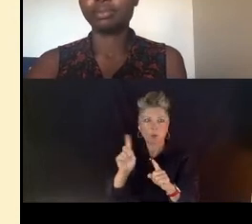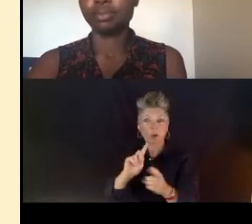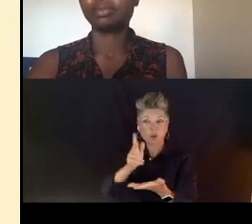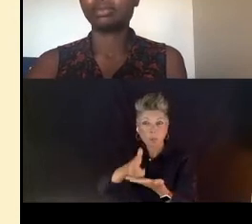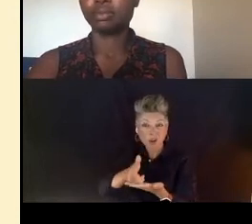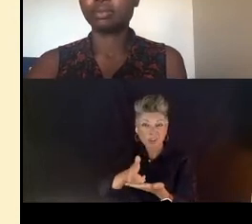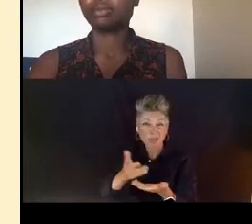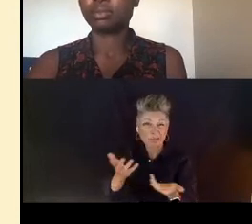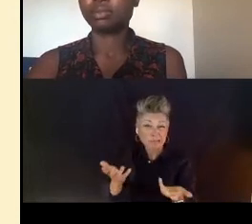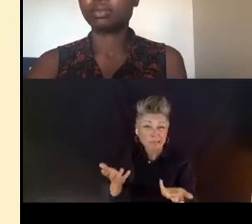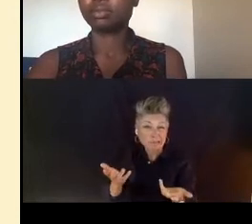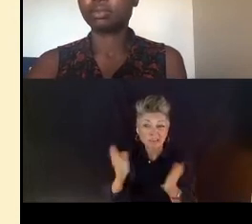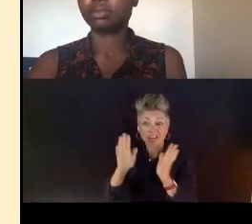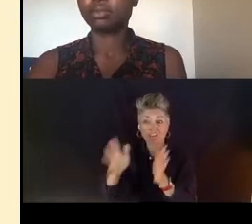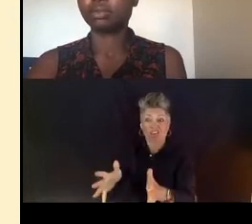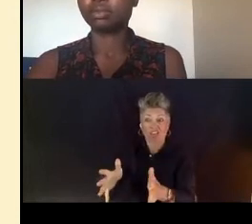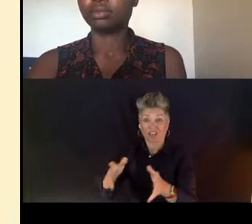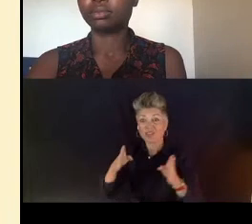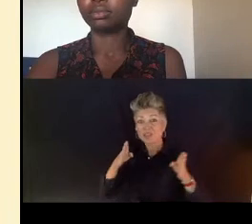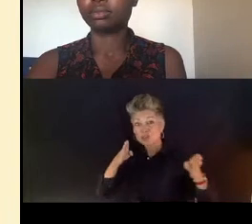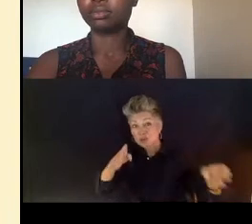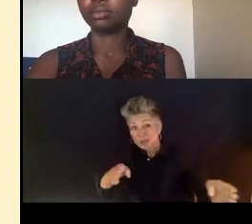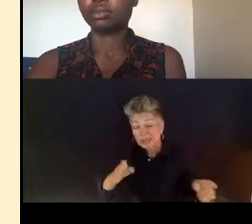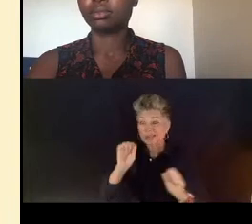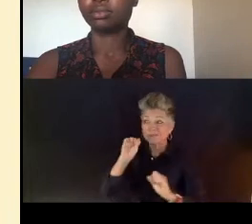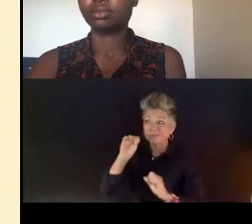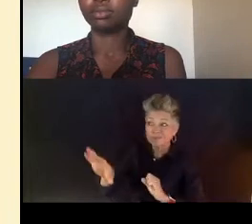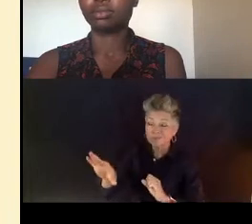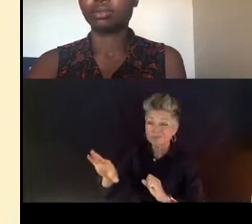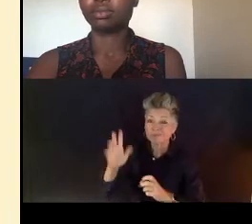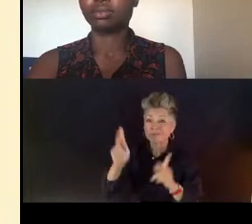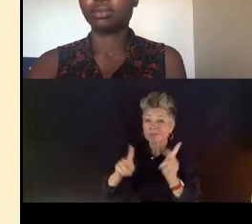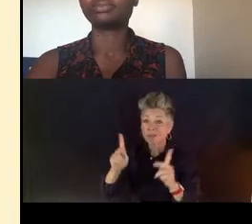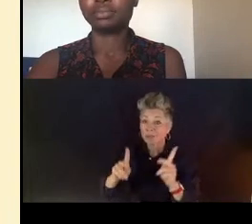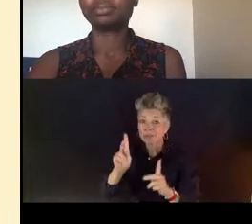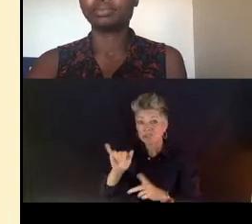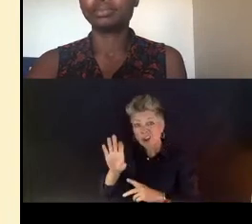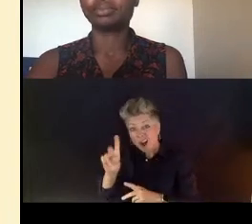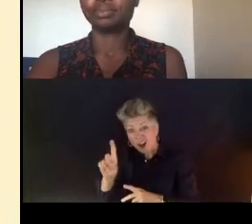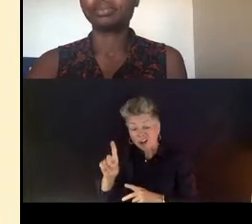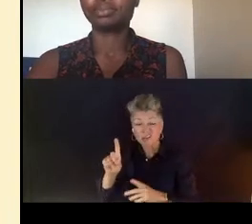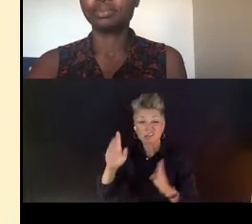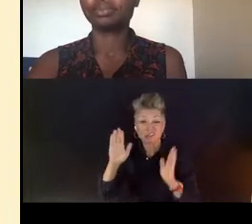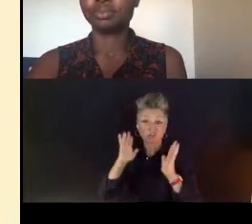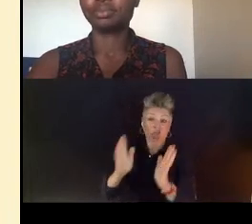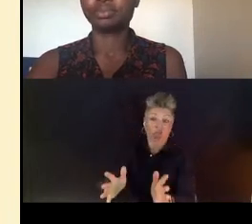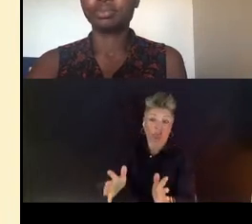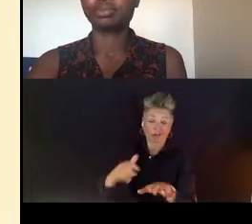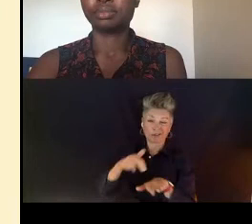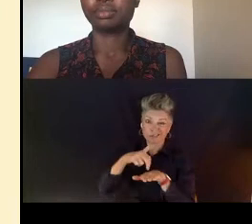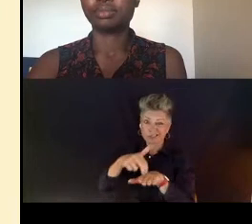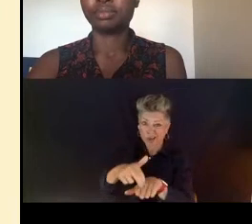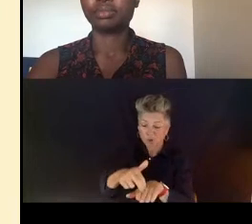curb, they're laying in the street, they're laying in lawns. So we're definitely gonna have to figure out some type of better infrastructure for our